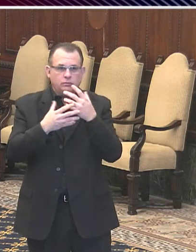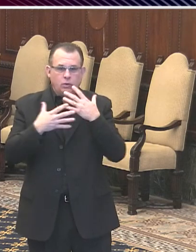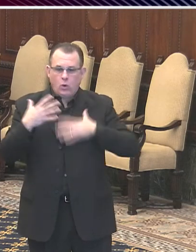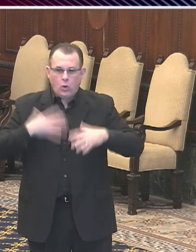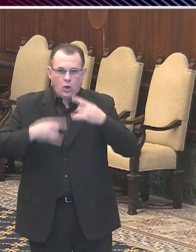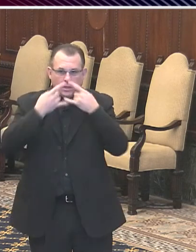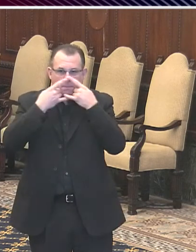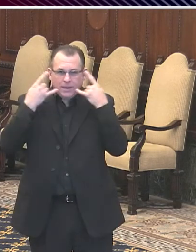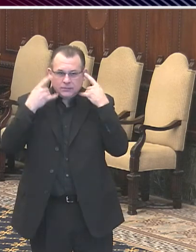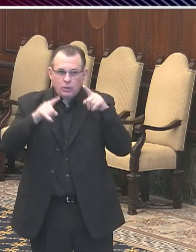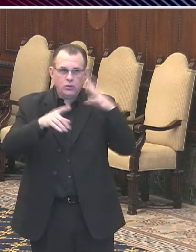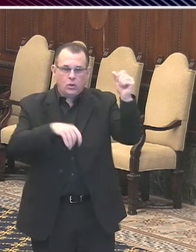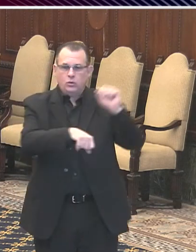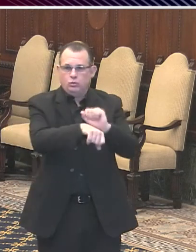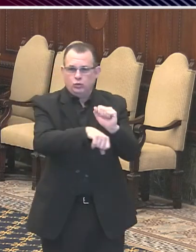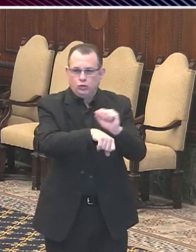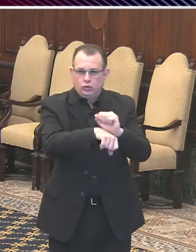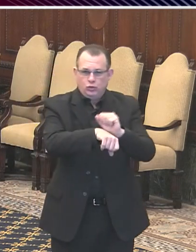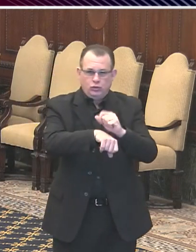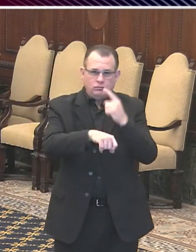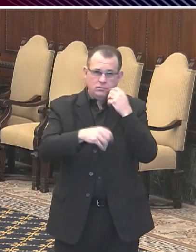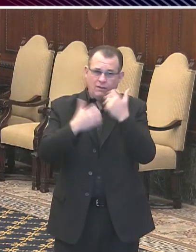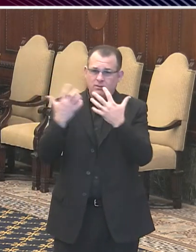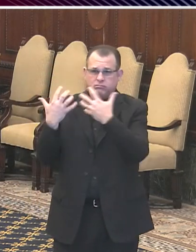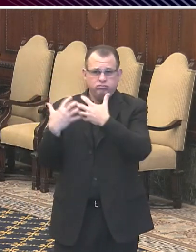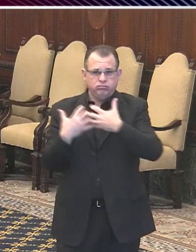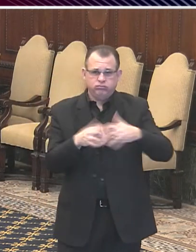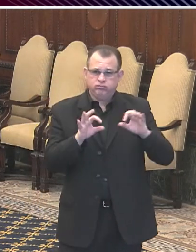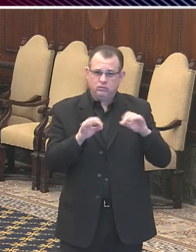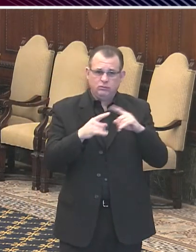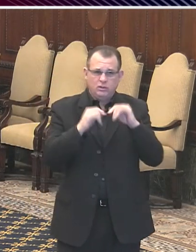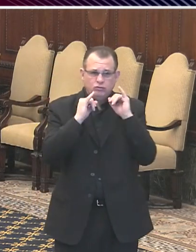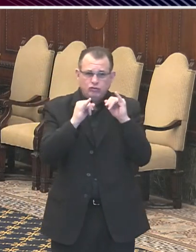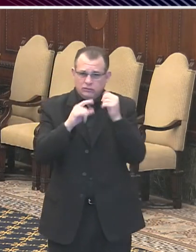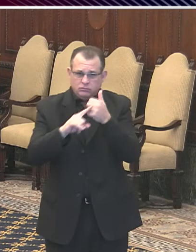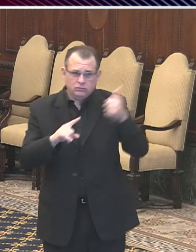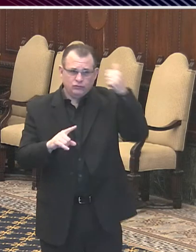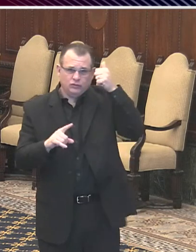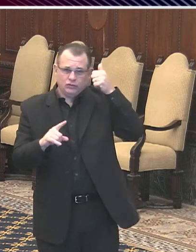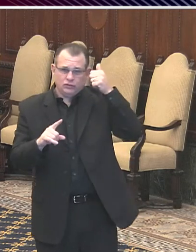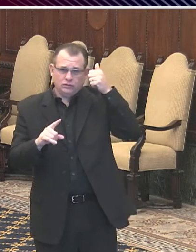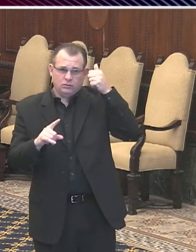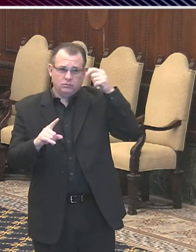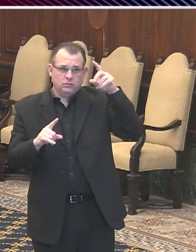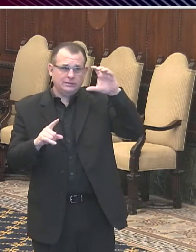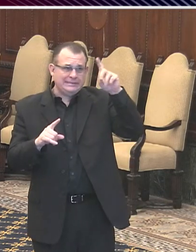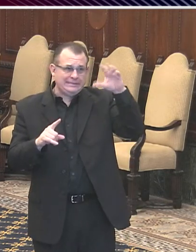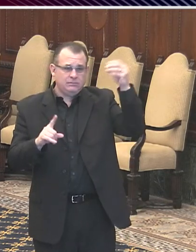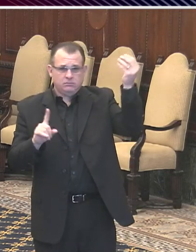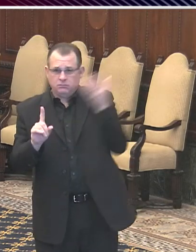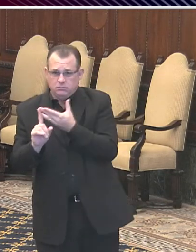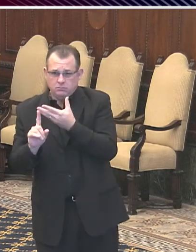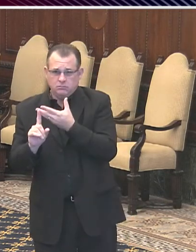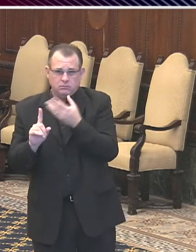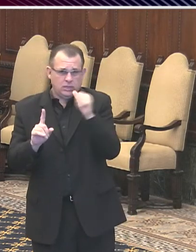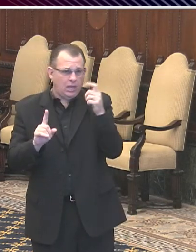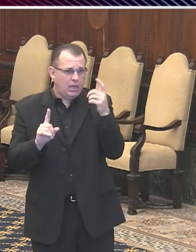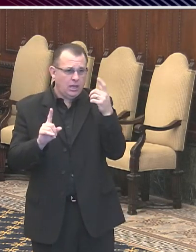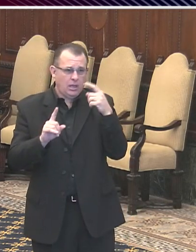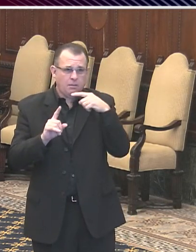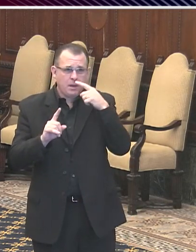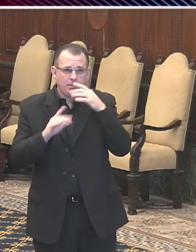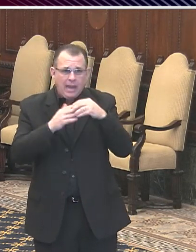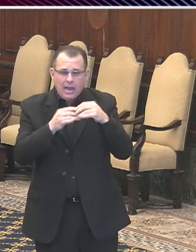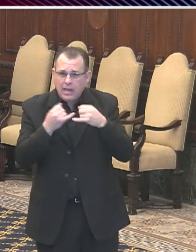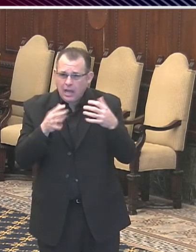that goes in line with the direction from the CDC and other public guidance provided to people,